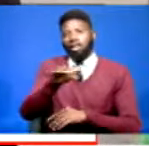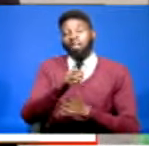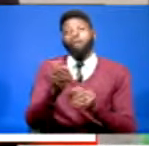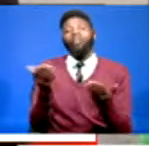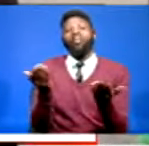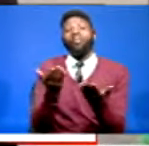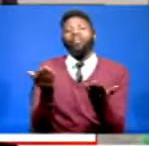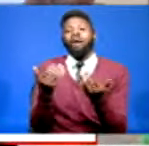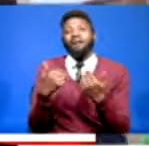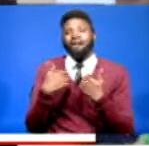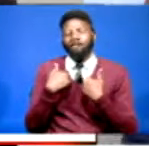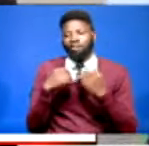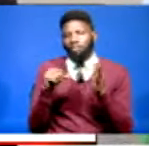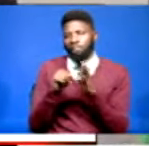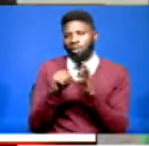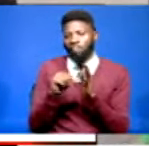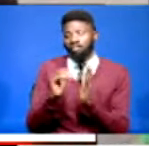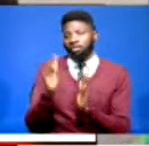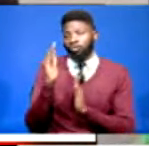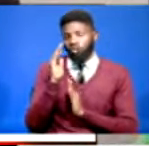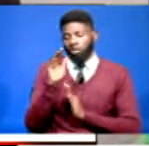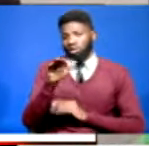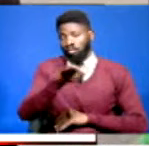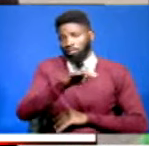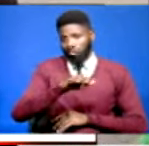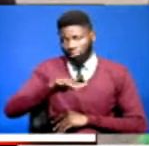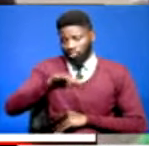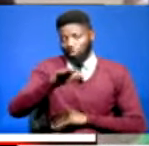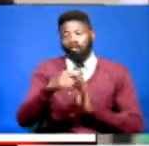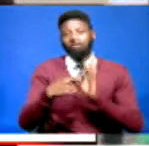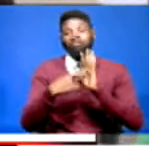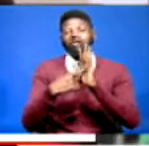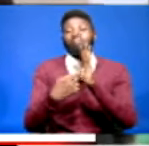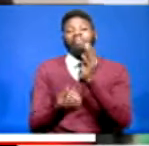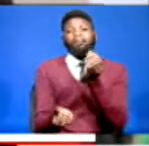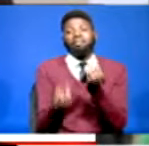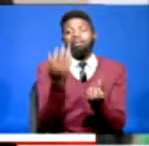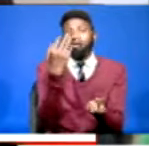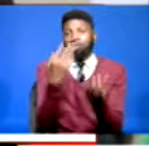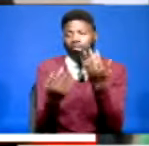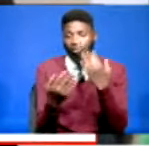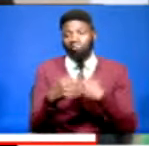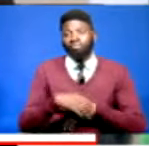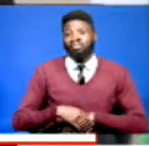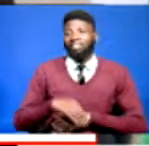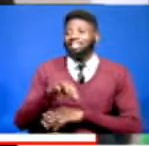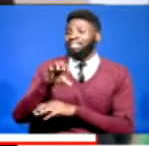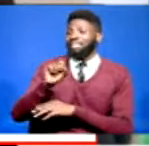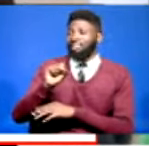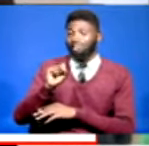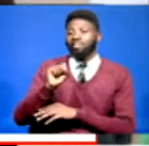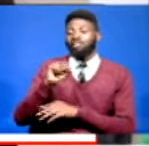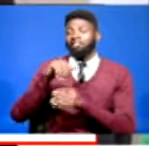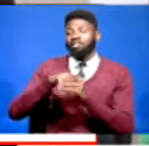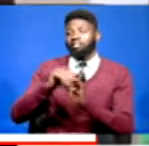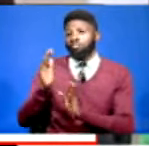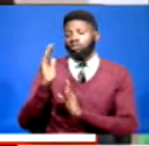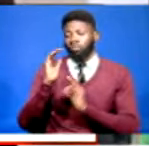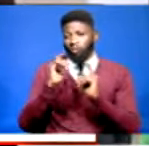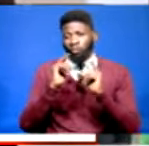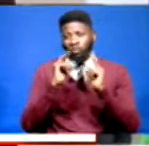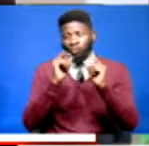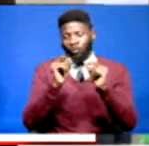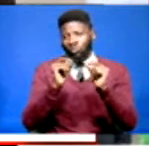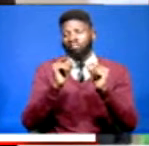CS has said that beginning immediately, the government will be conducting a vetting exercise for all the chiefs and